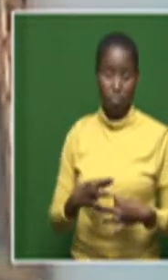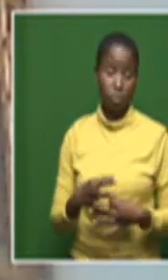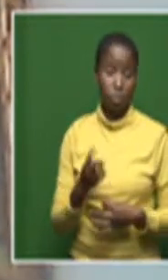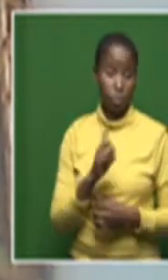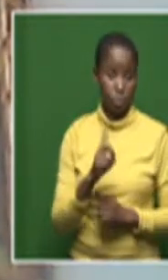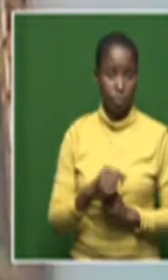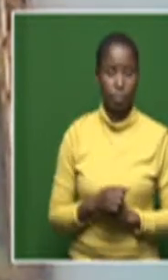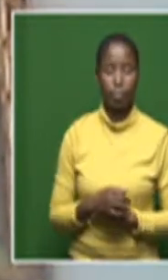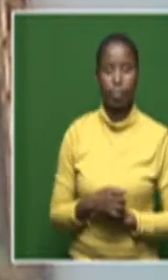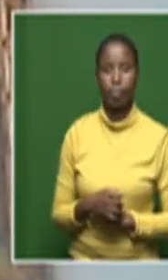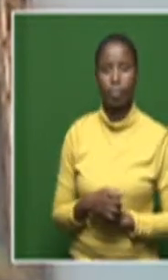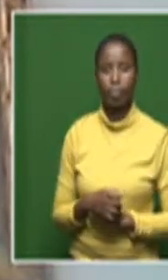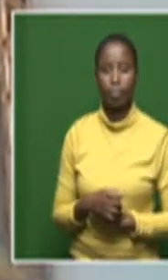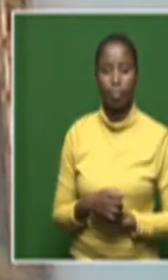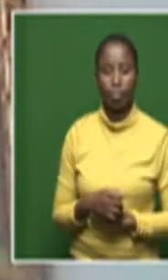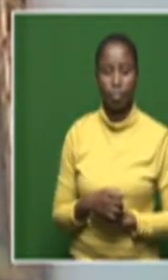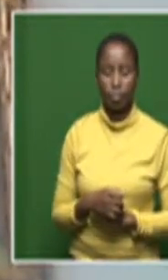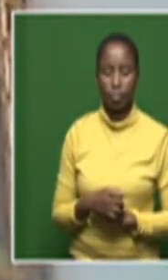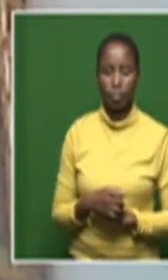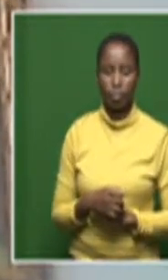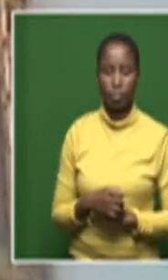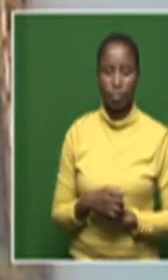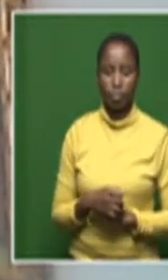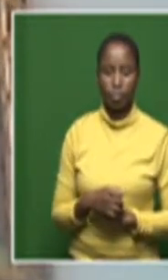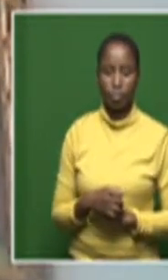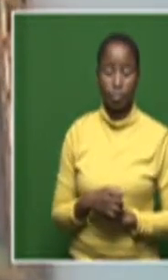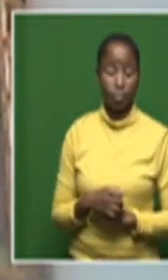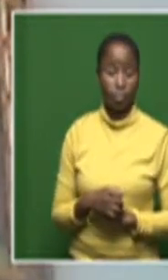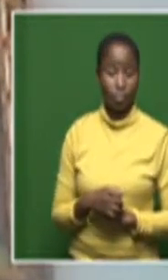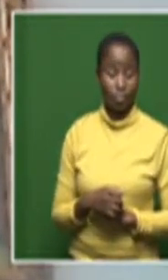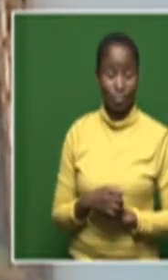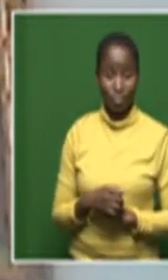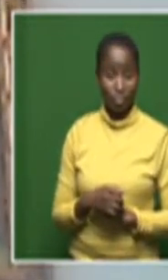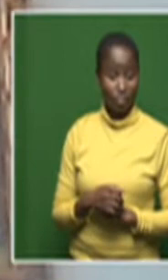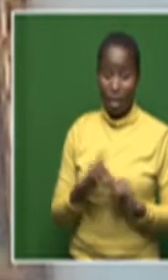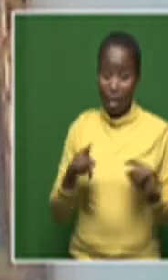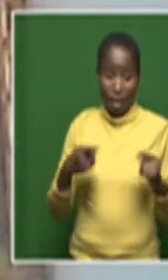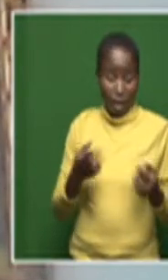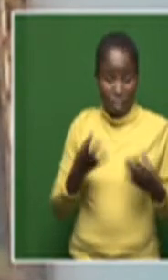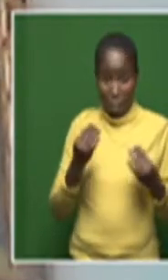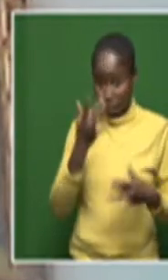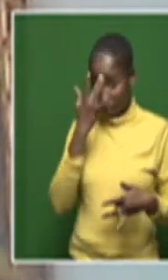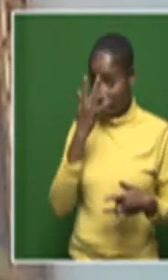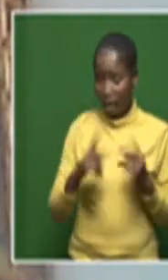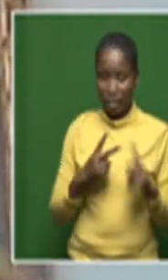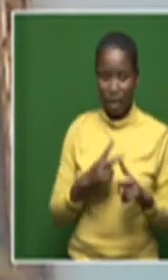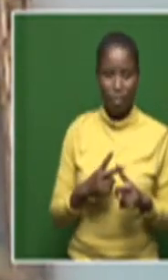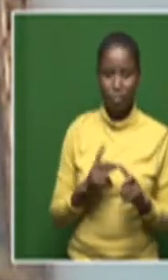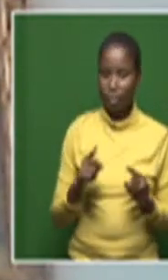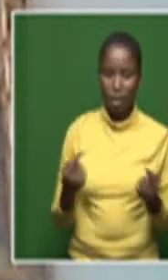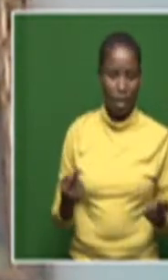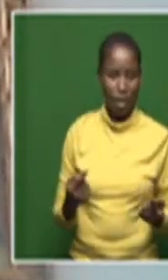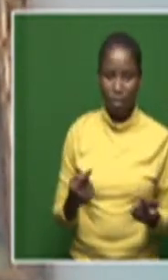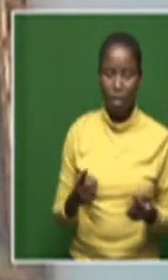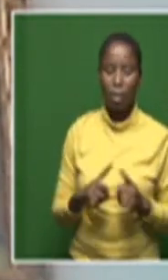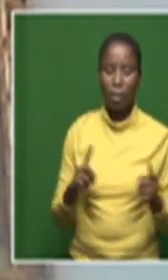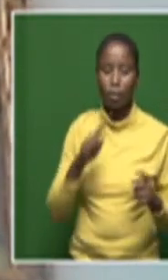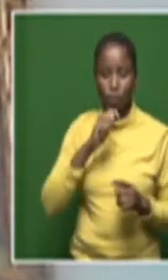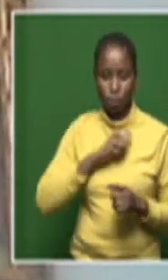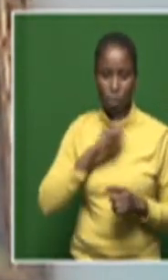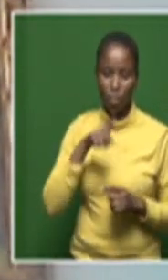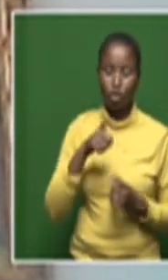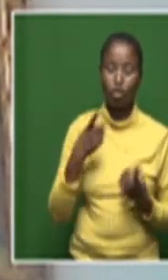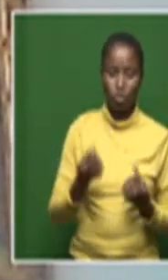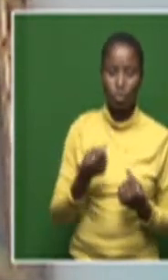I can't put myself through this, and more than anything, I have to do it for other